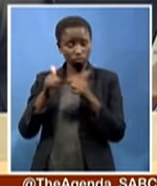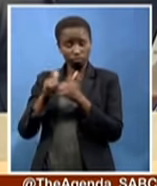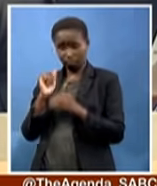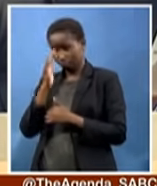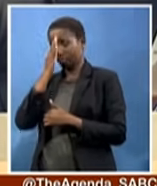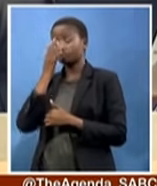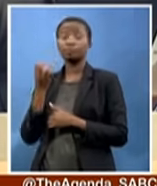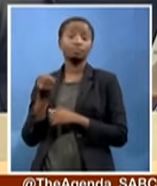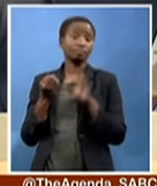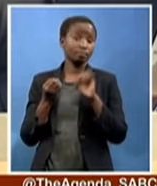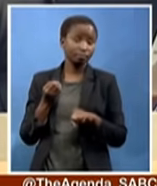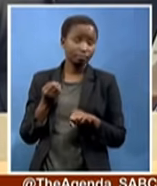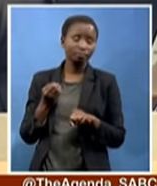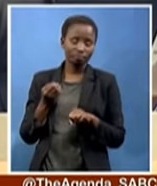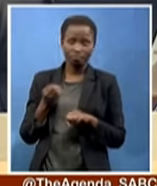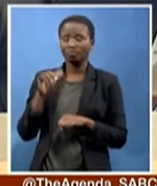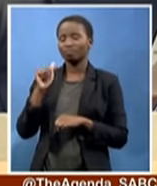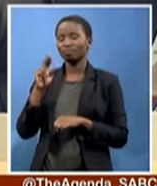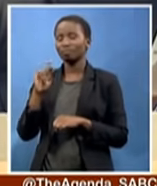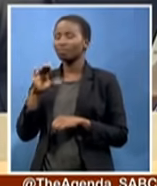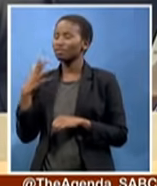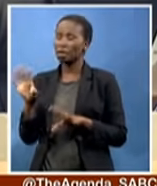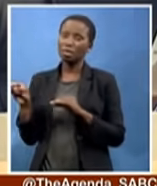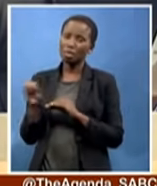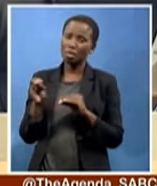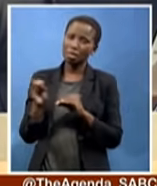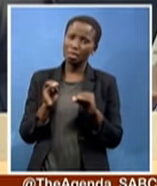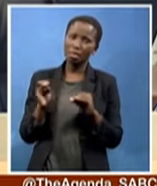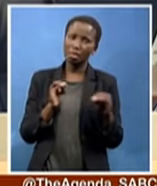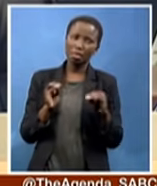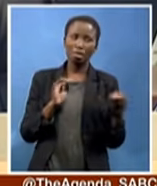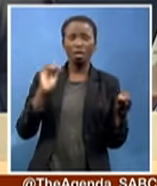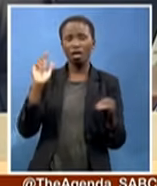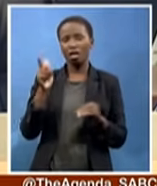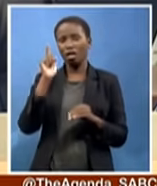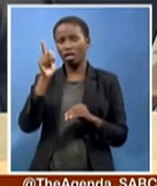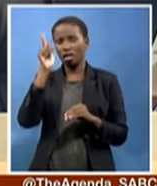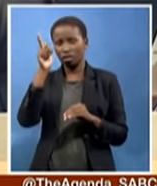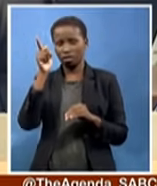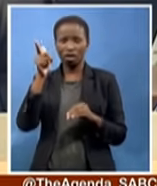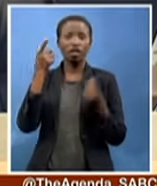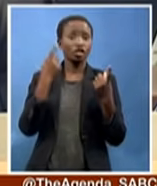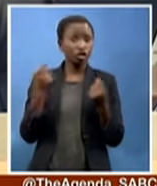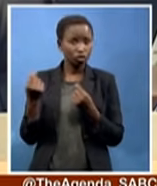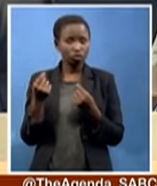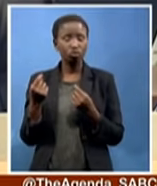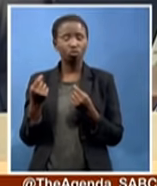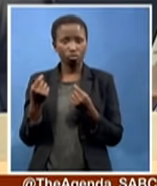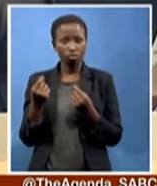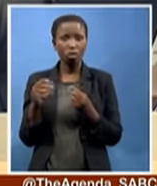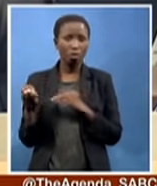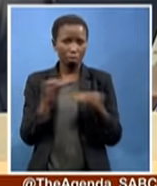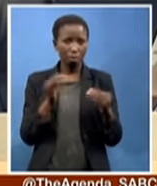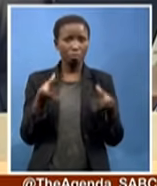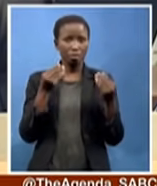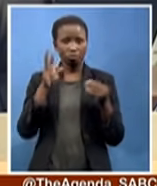its 54th National Conference to reflect on these subjective challenges